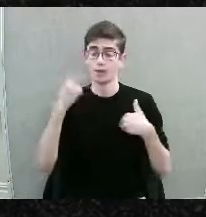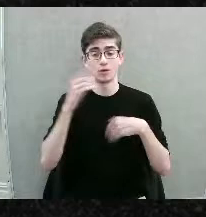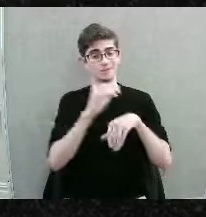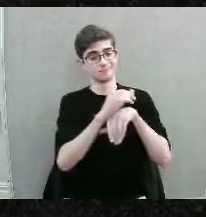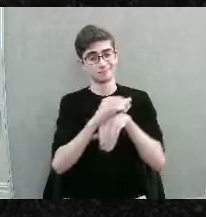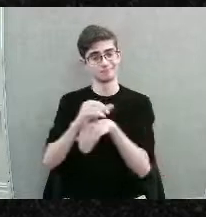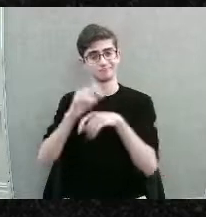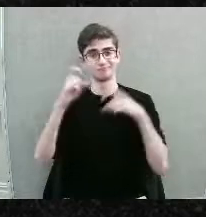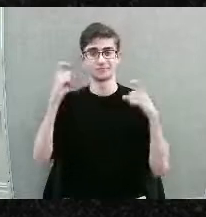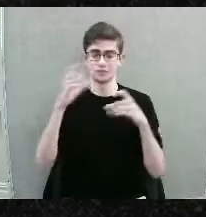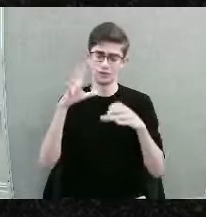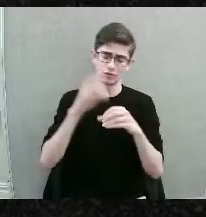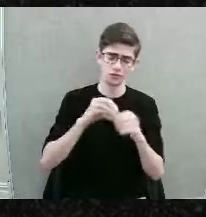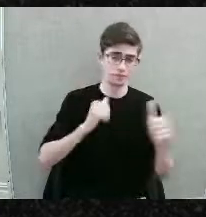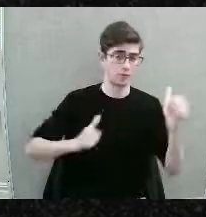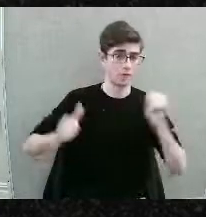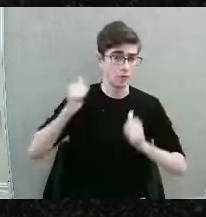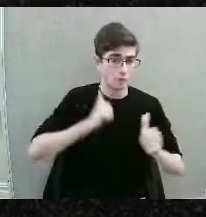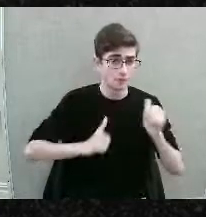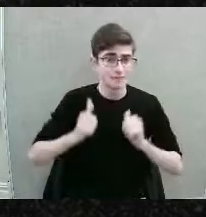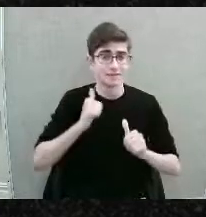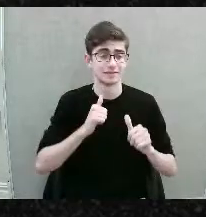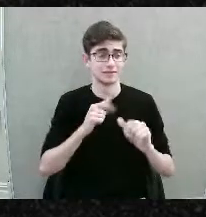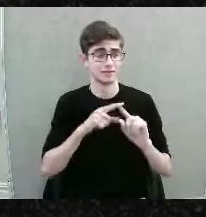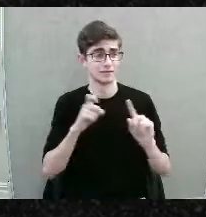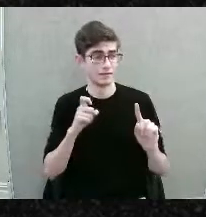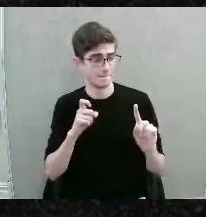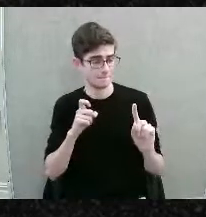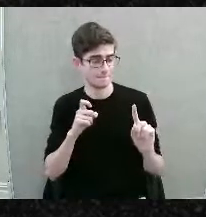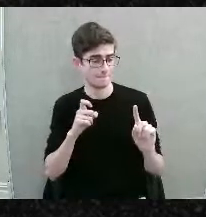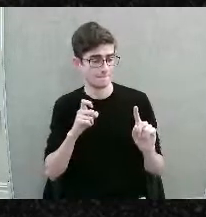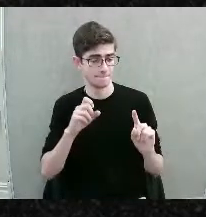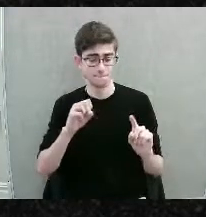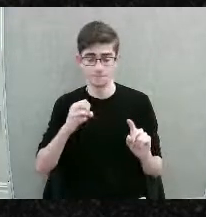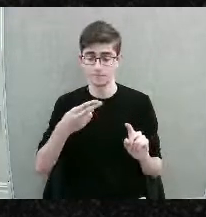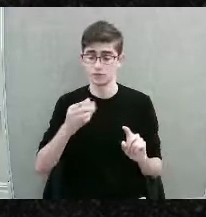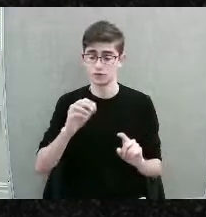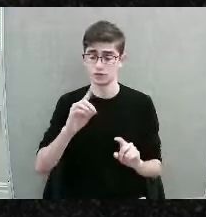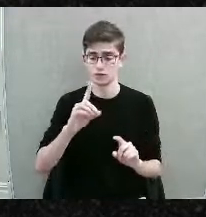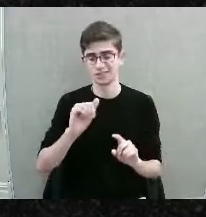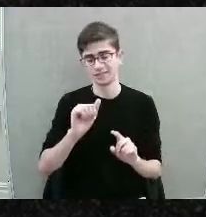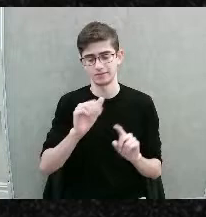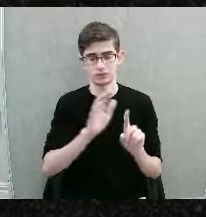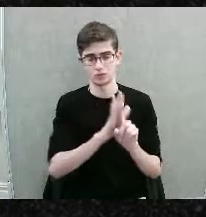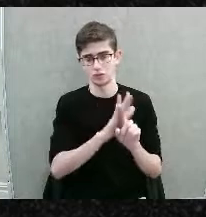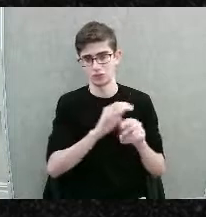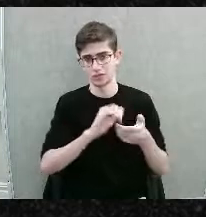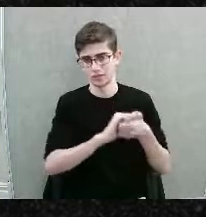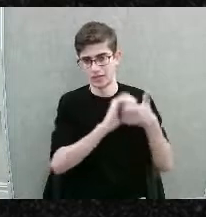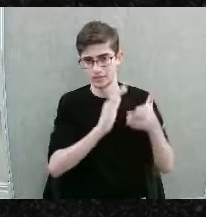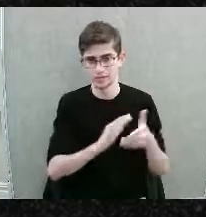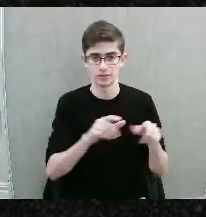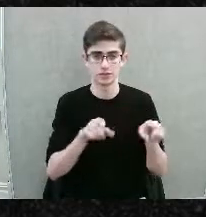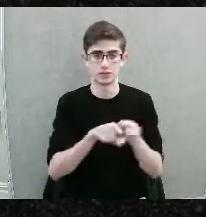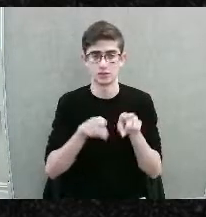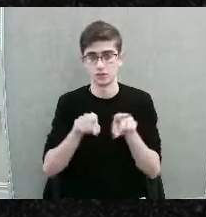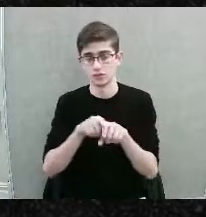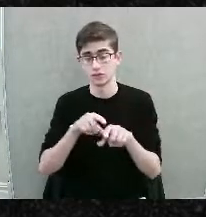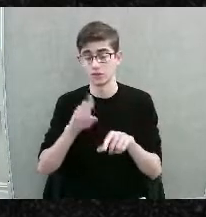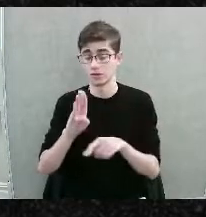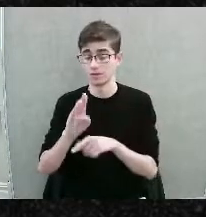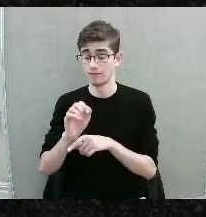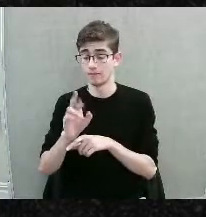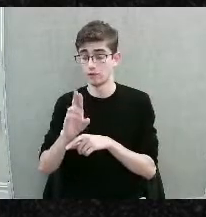include performances by Shange's collaborators, as well as by Barnard alum, who